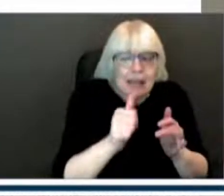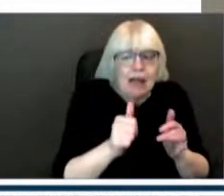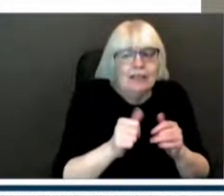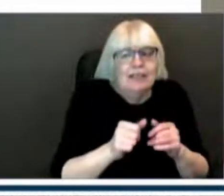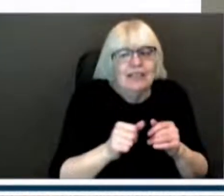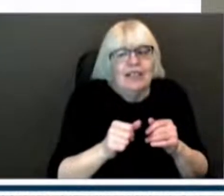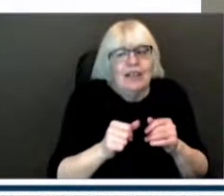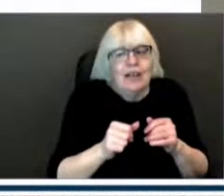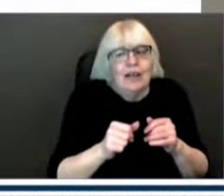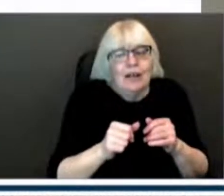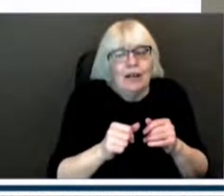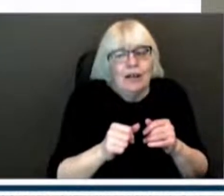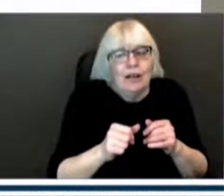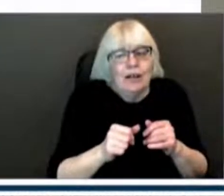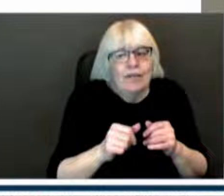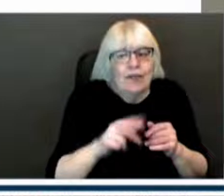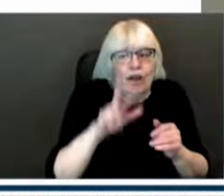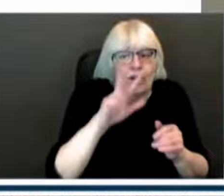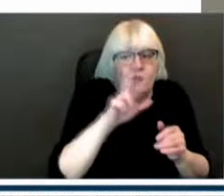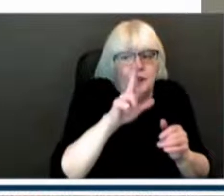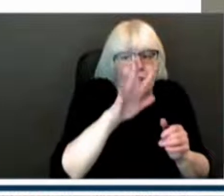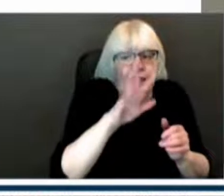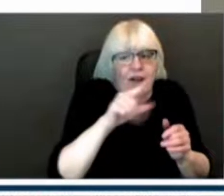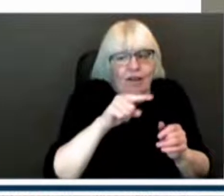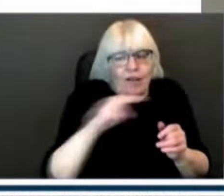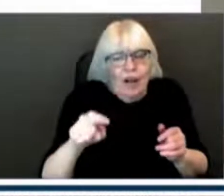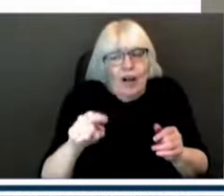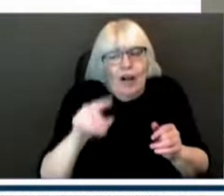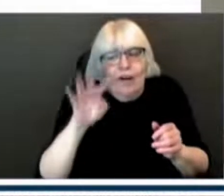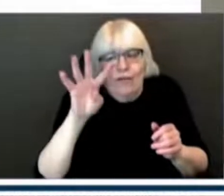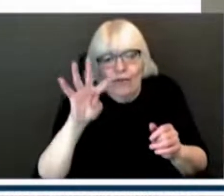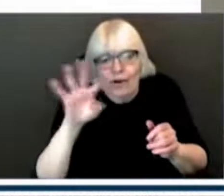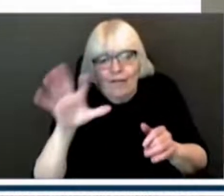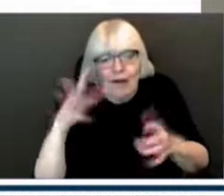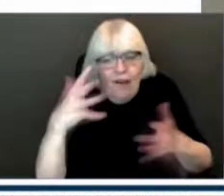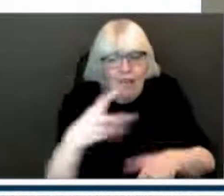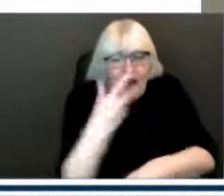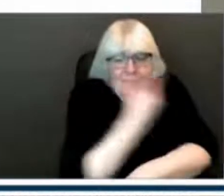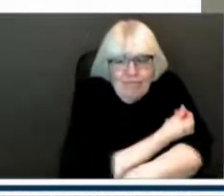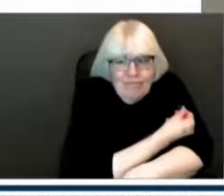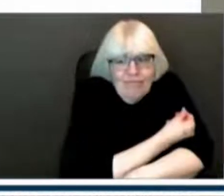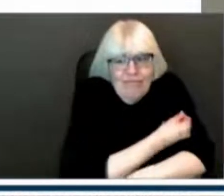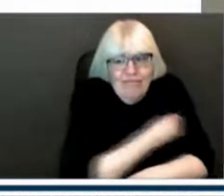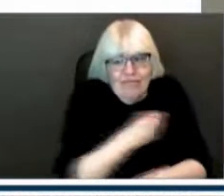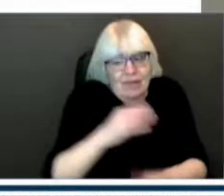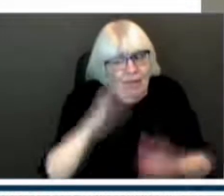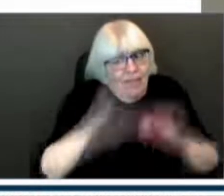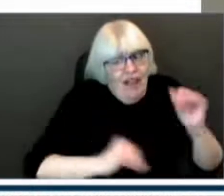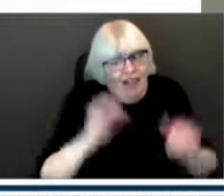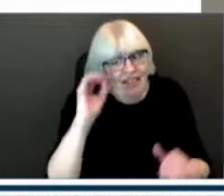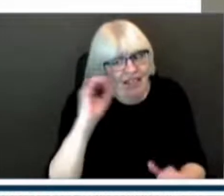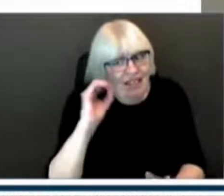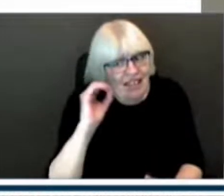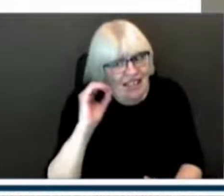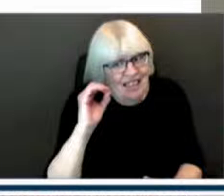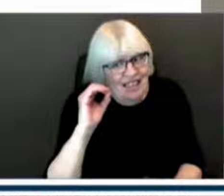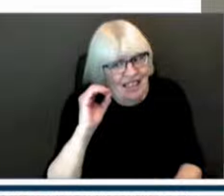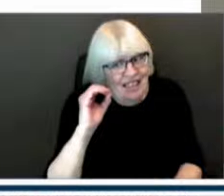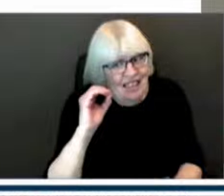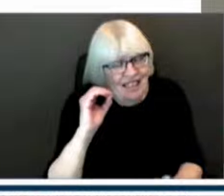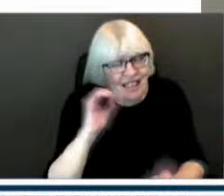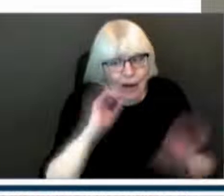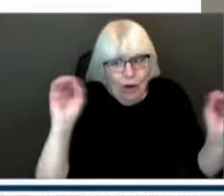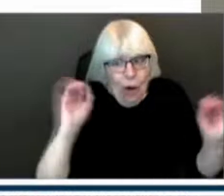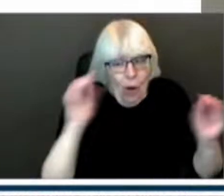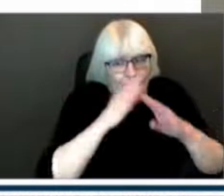vaccine effectiveness. That's still a lot better than having zero protection and zero effectiveness if you're unimmunized. So